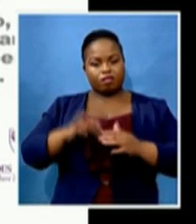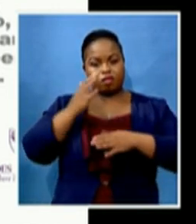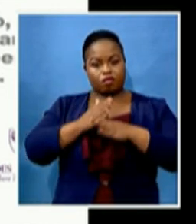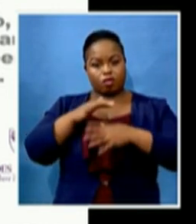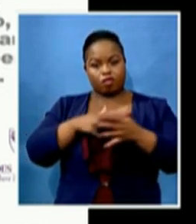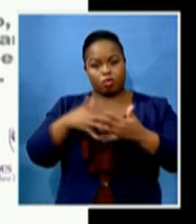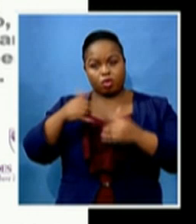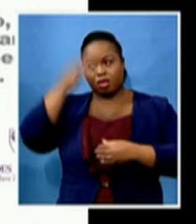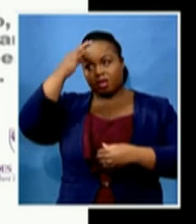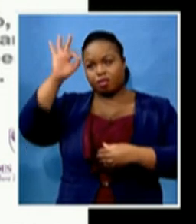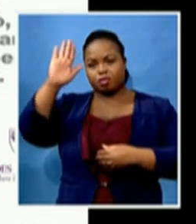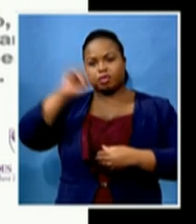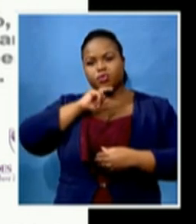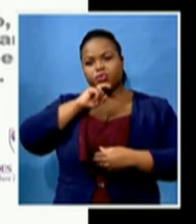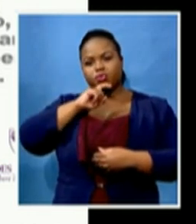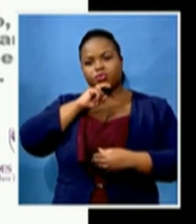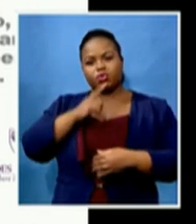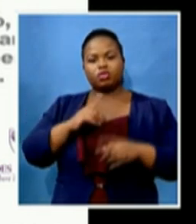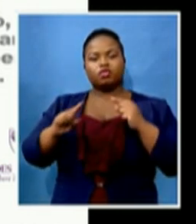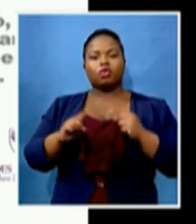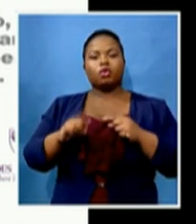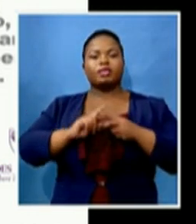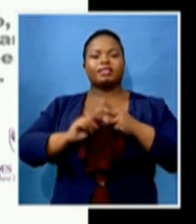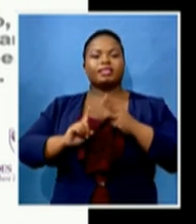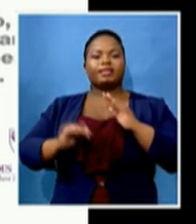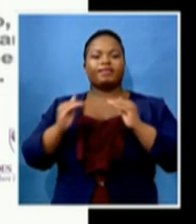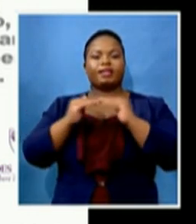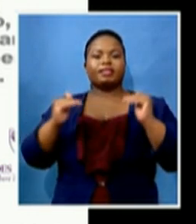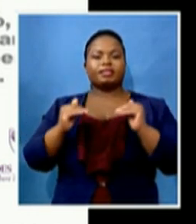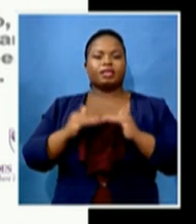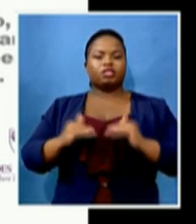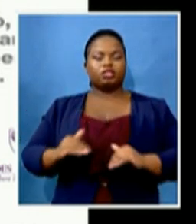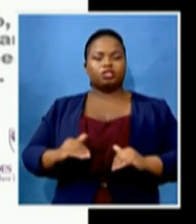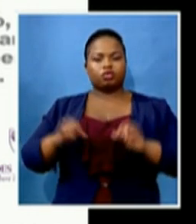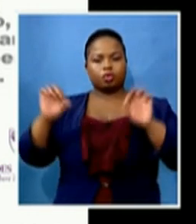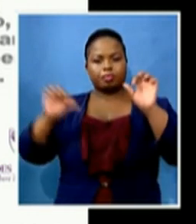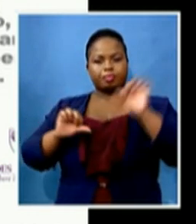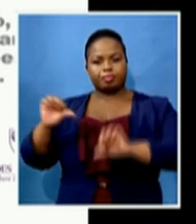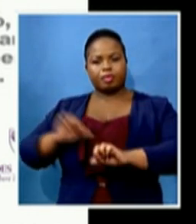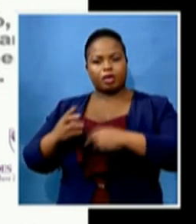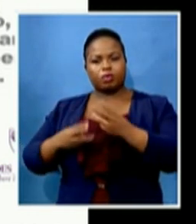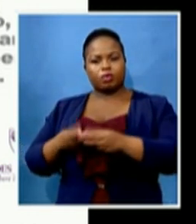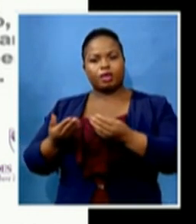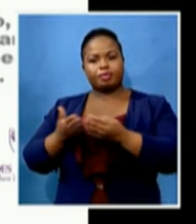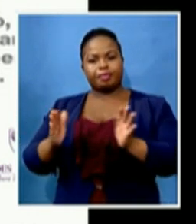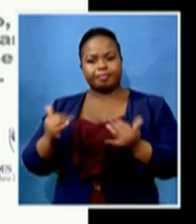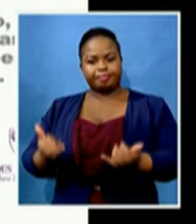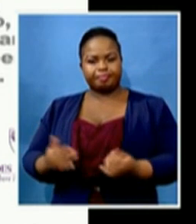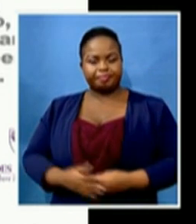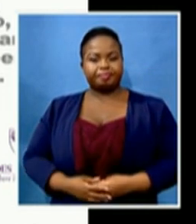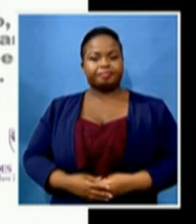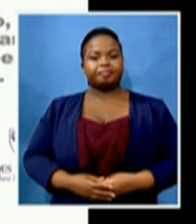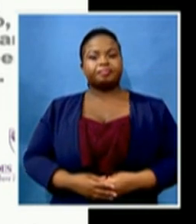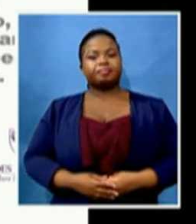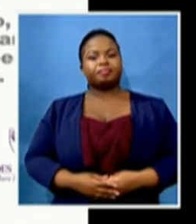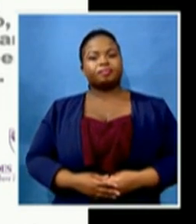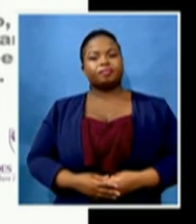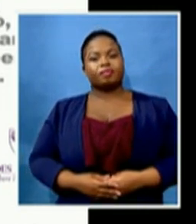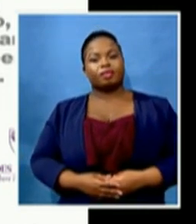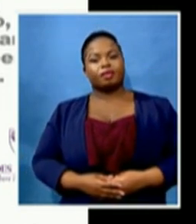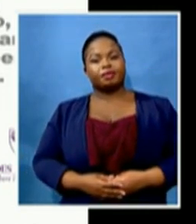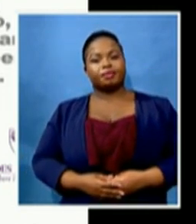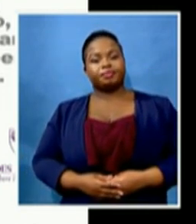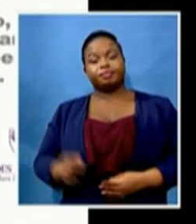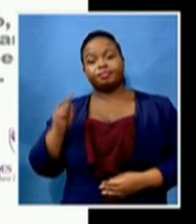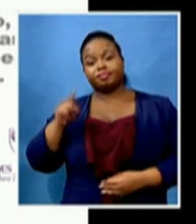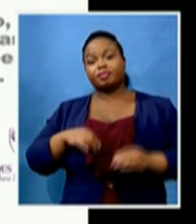staging the release of the lockdown. So the basis for this work is looking